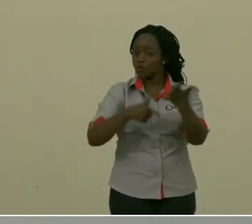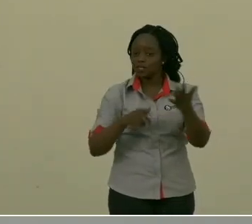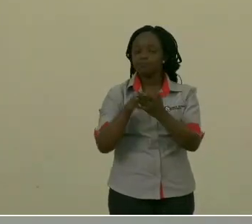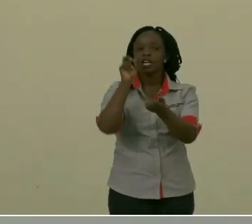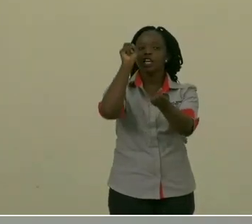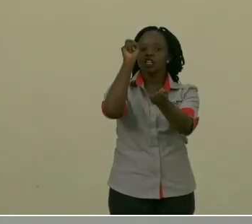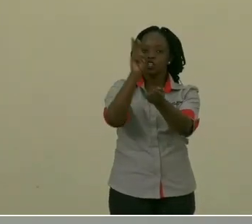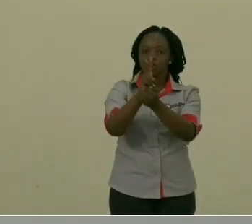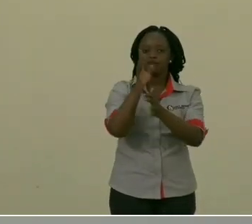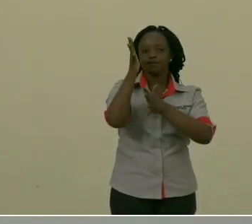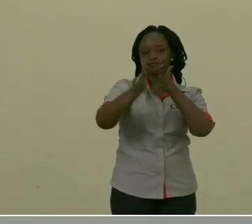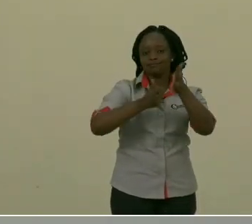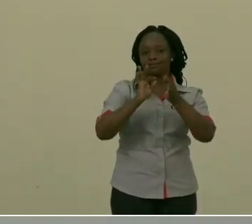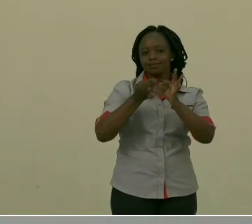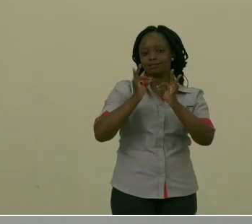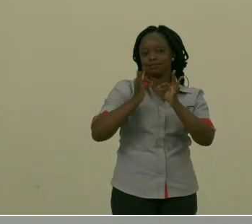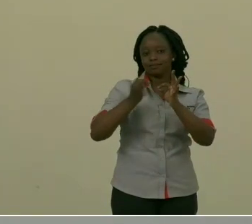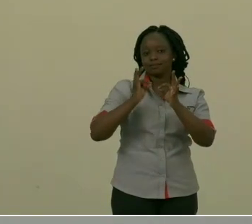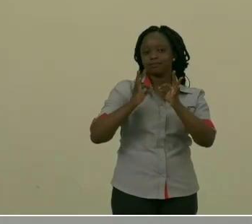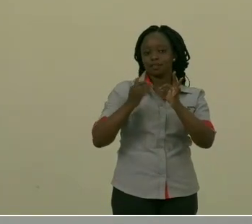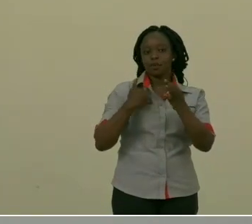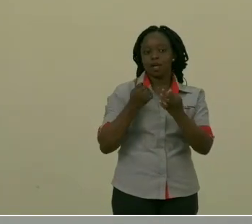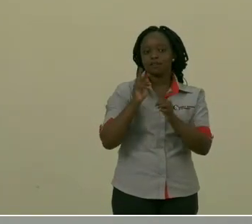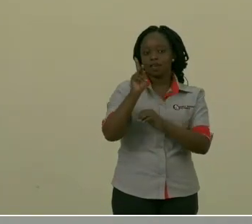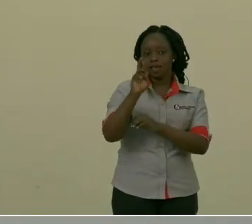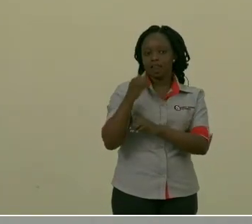12 sign language interpreters. These are specialist sign language